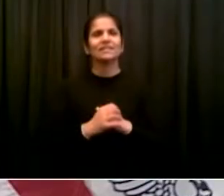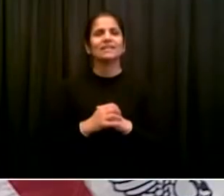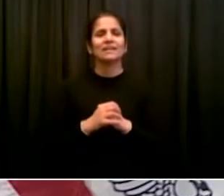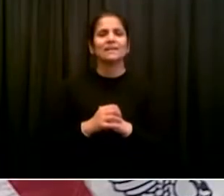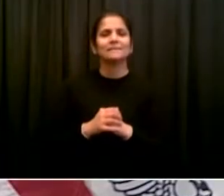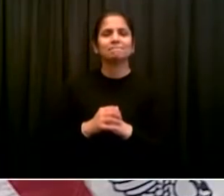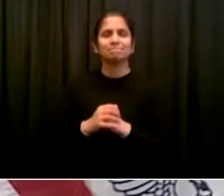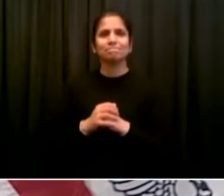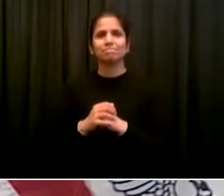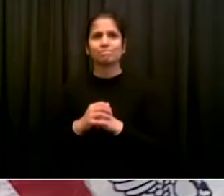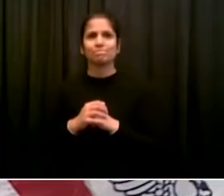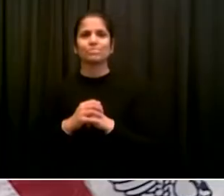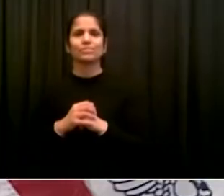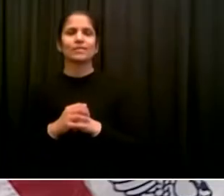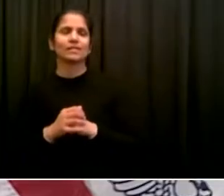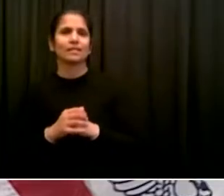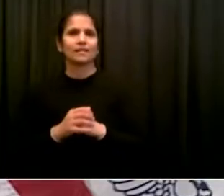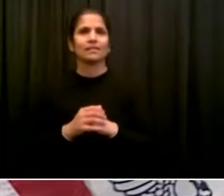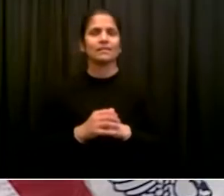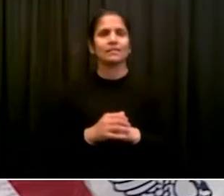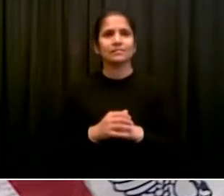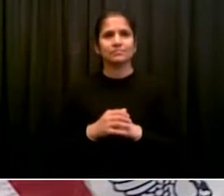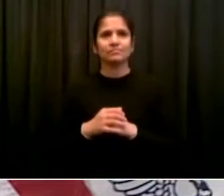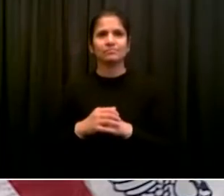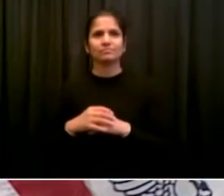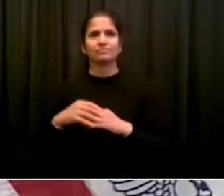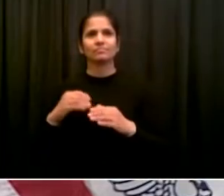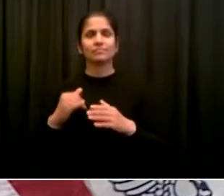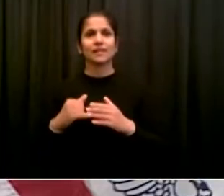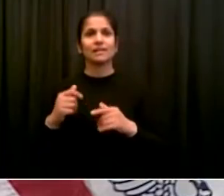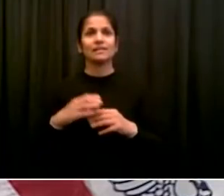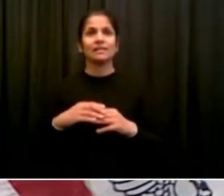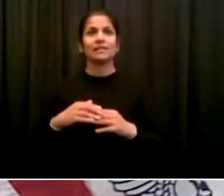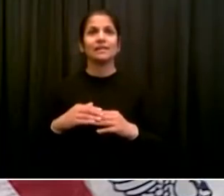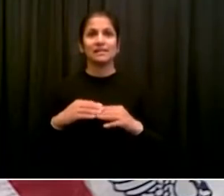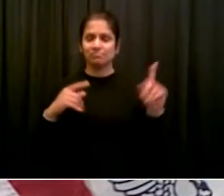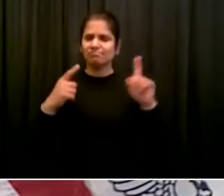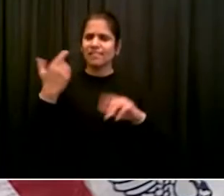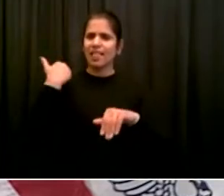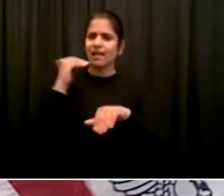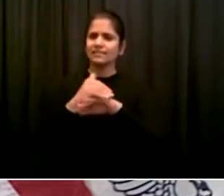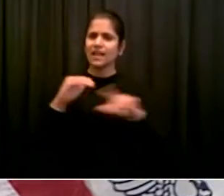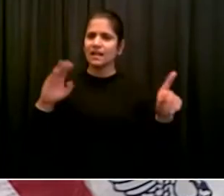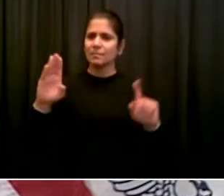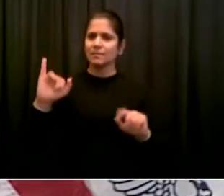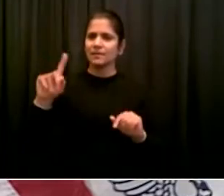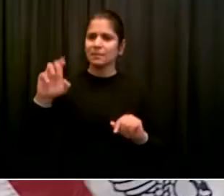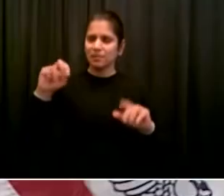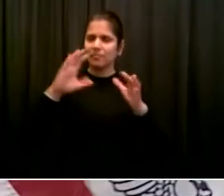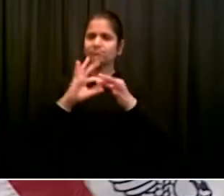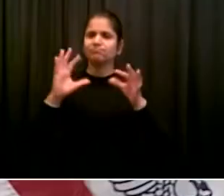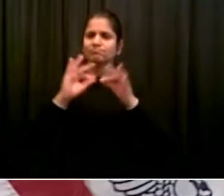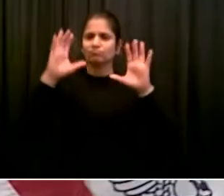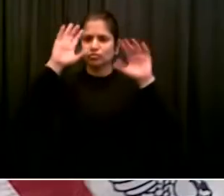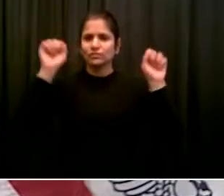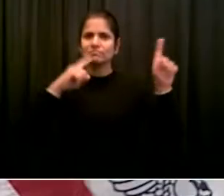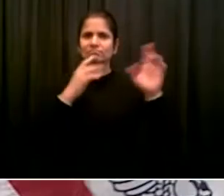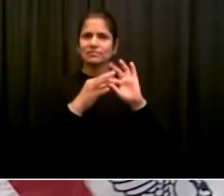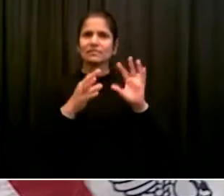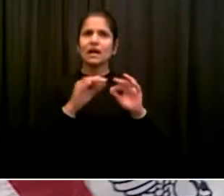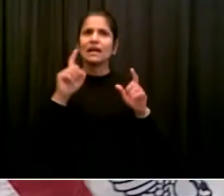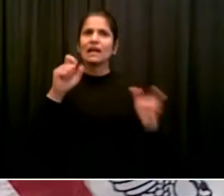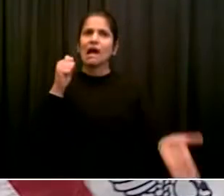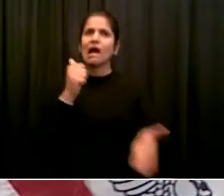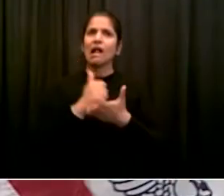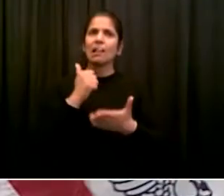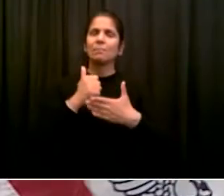last night, President Biden said that every American must help to put an end to this pandemic. And last week, Dr. Fauci